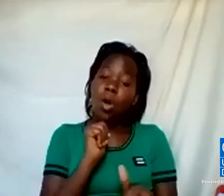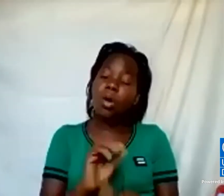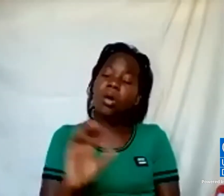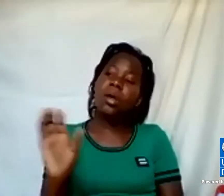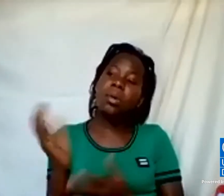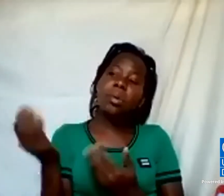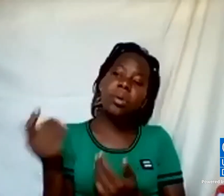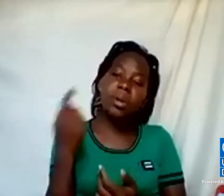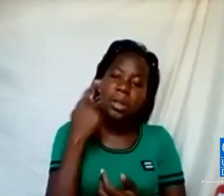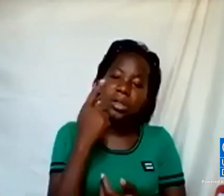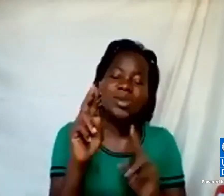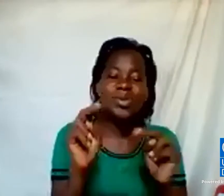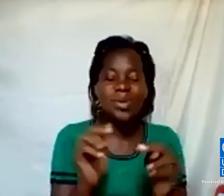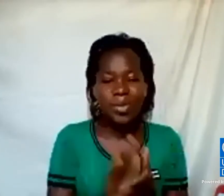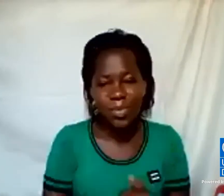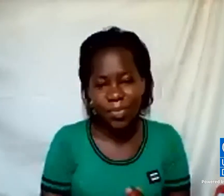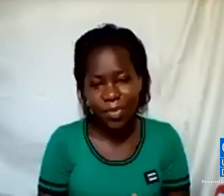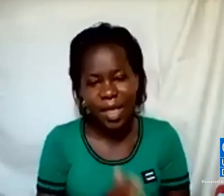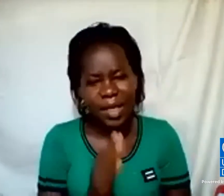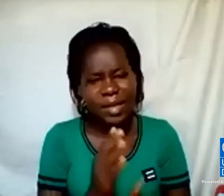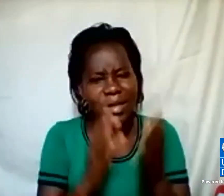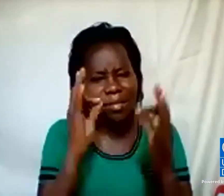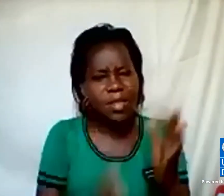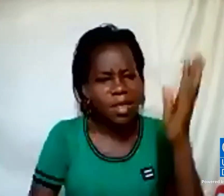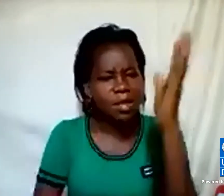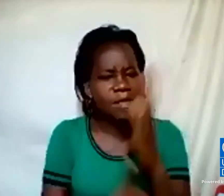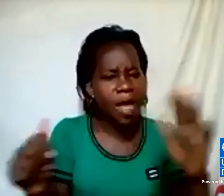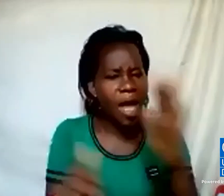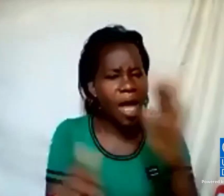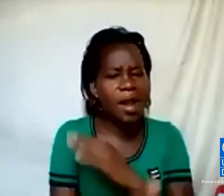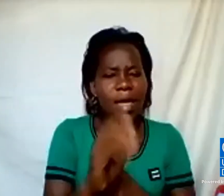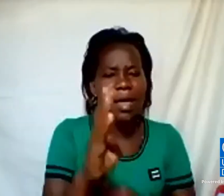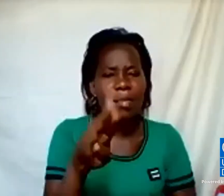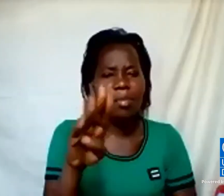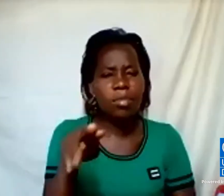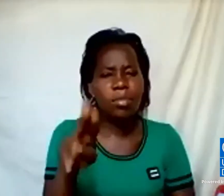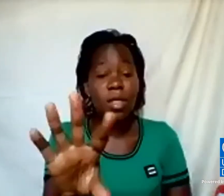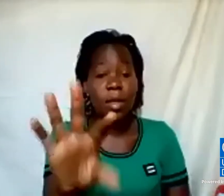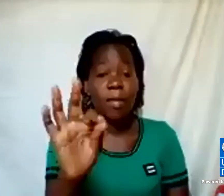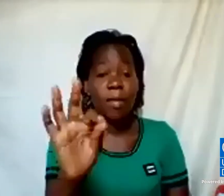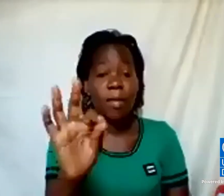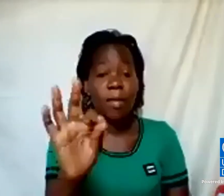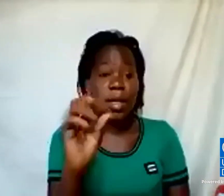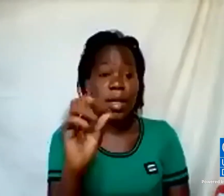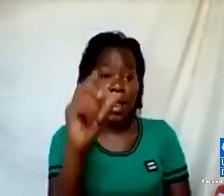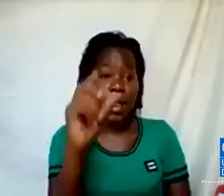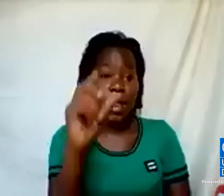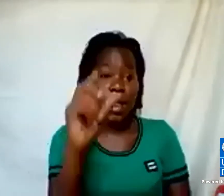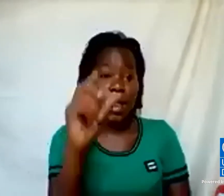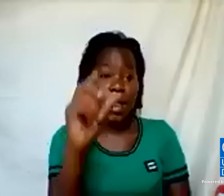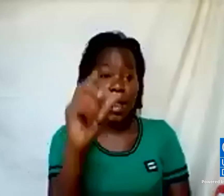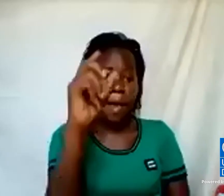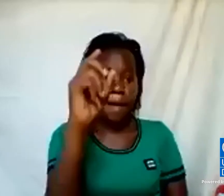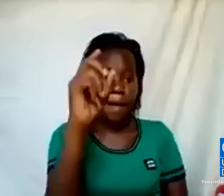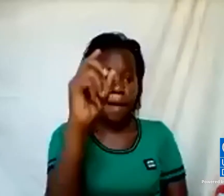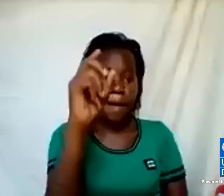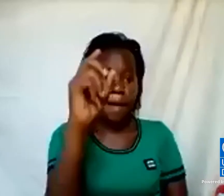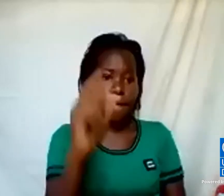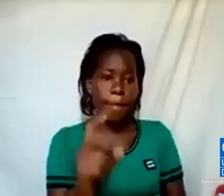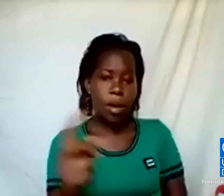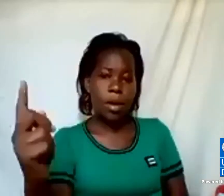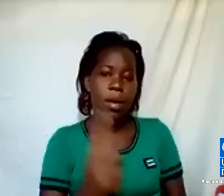where developing under Bubu, where they picked someone to come and spearhead into that project as a technical person,